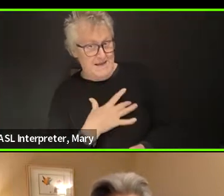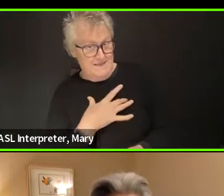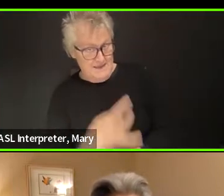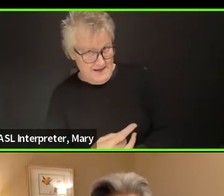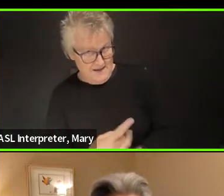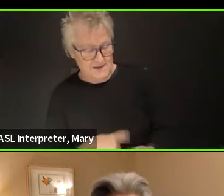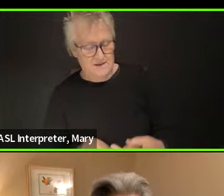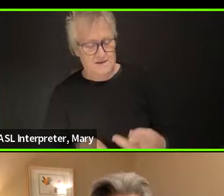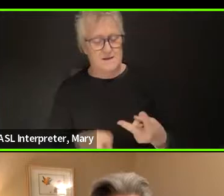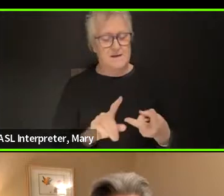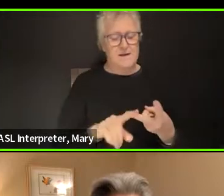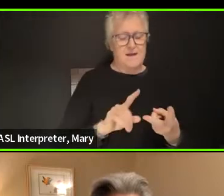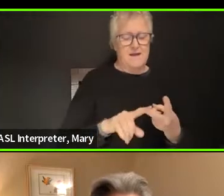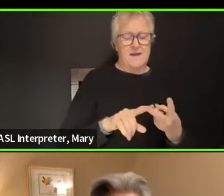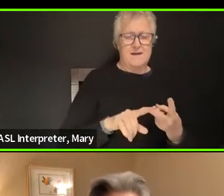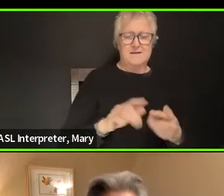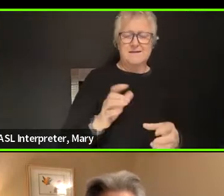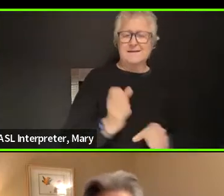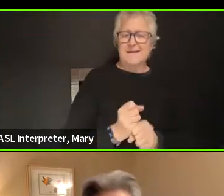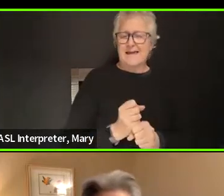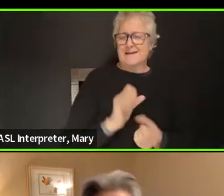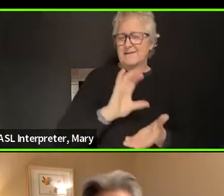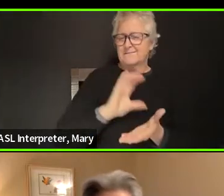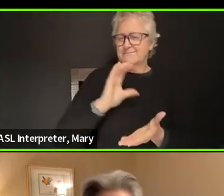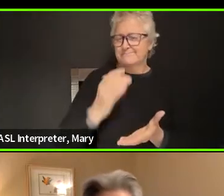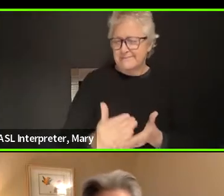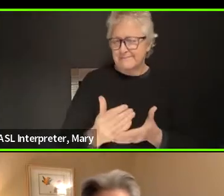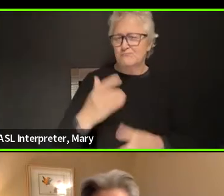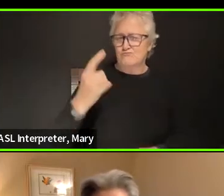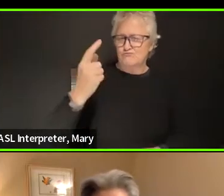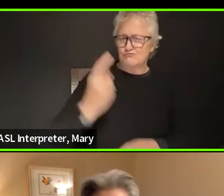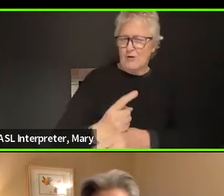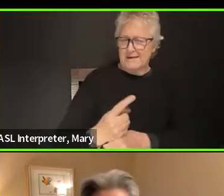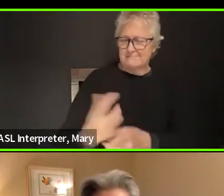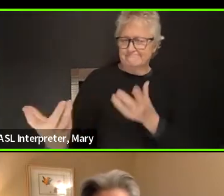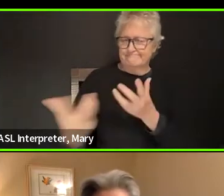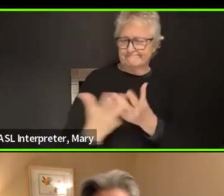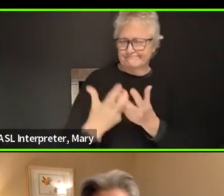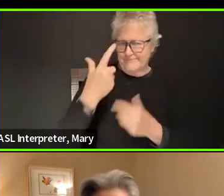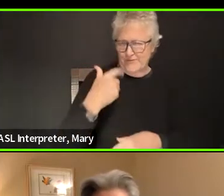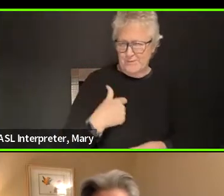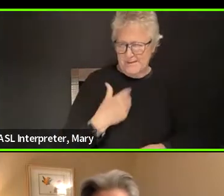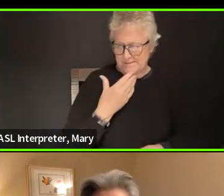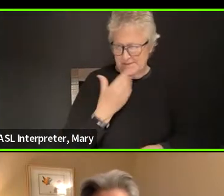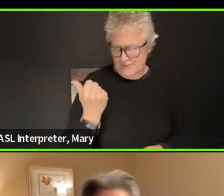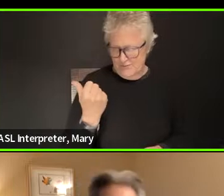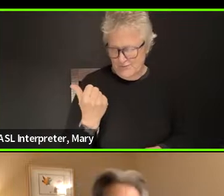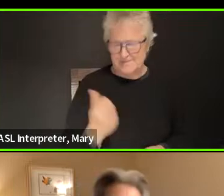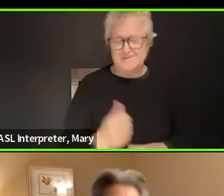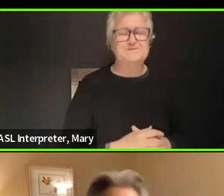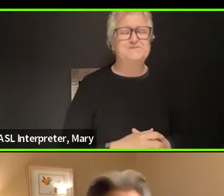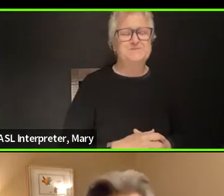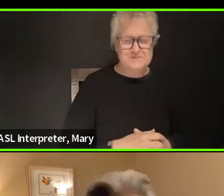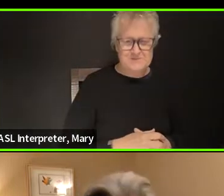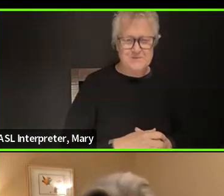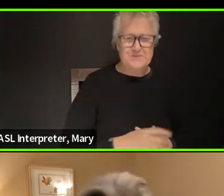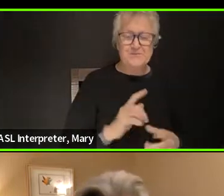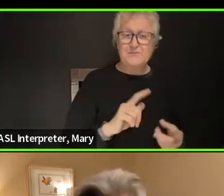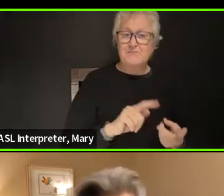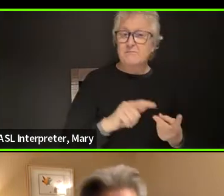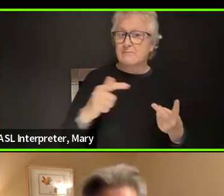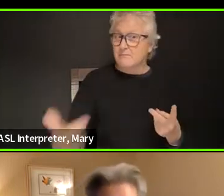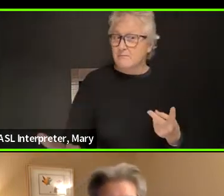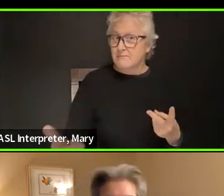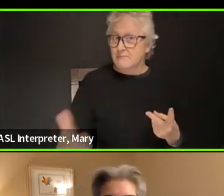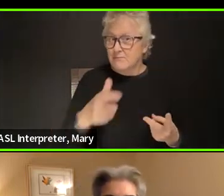So who would like to go next? Or should I just pass to someone? Vicki. I knew